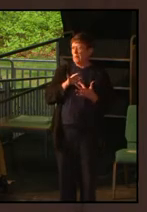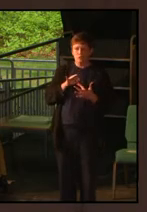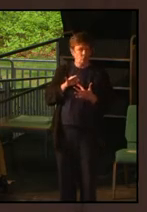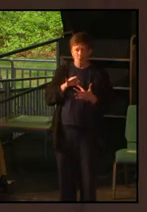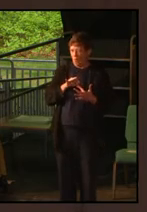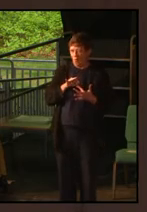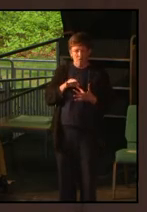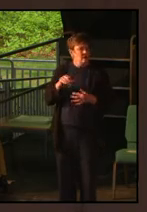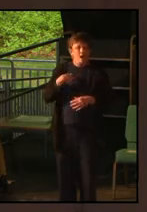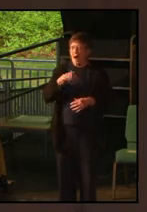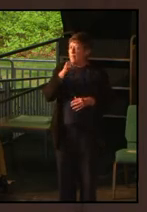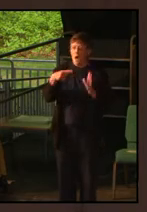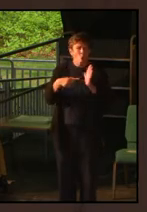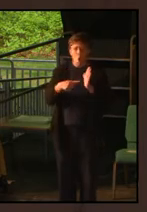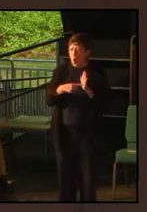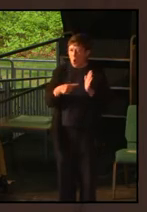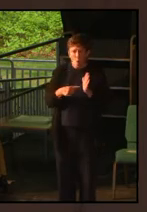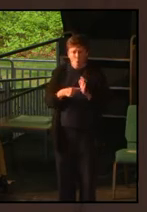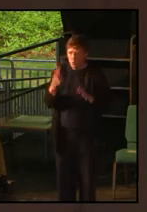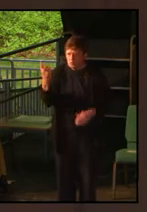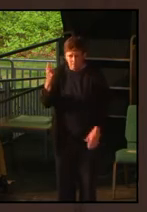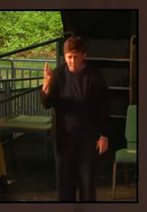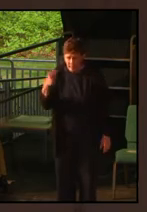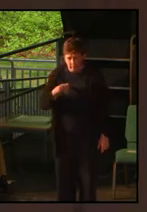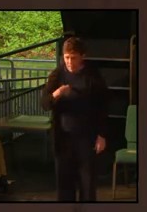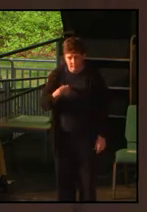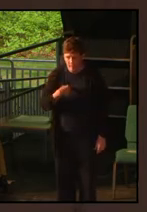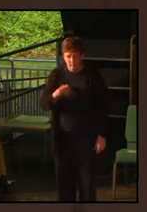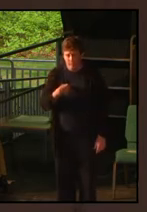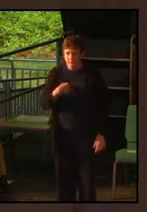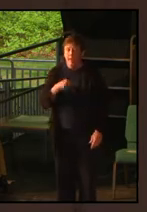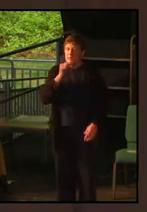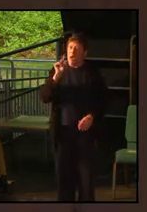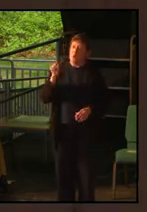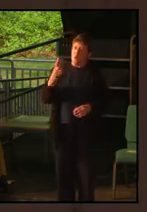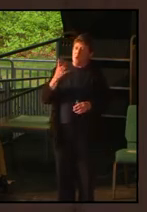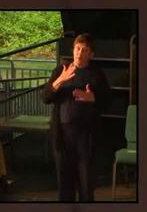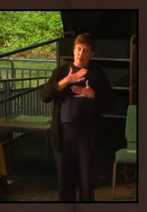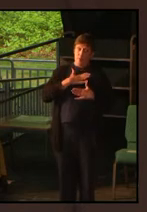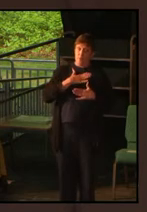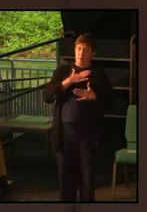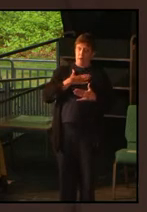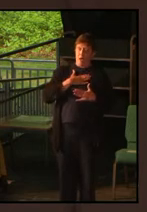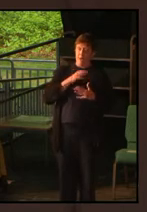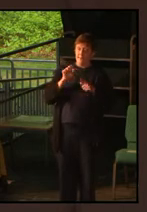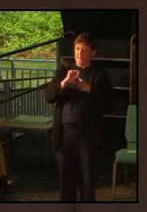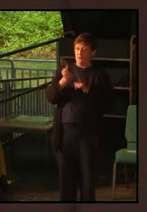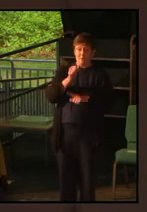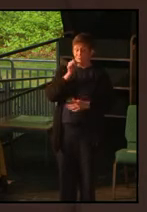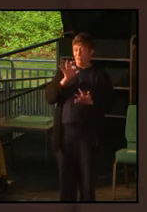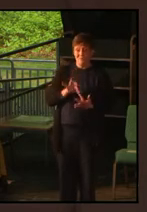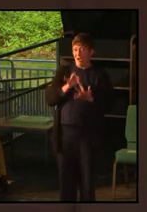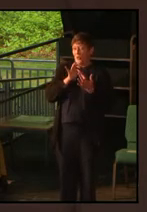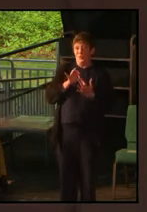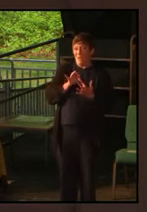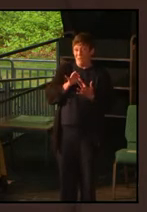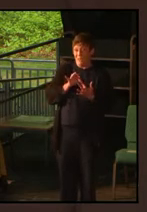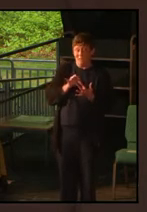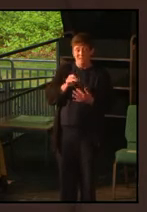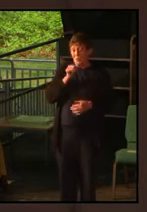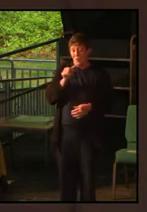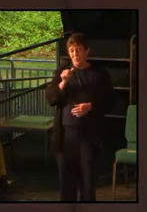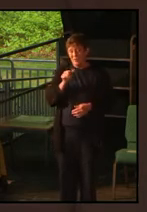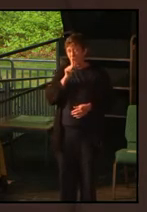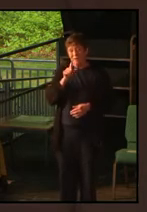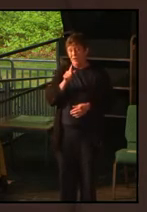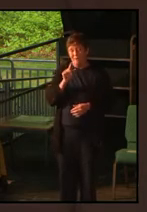I wasn't owed something. And not only was my hardship not unique, but it wasn't particularly